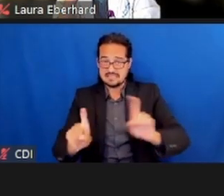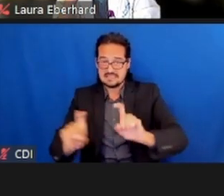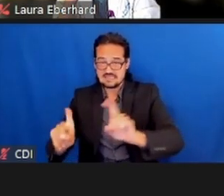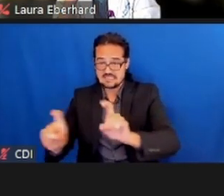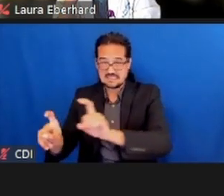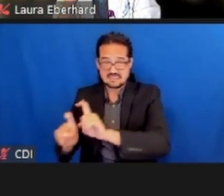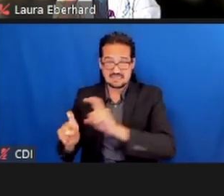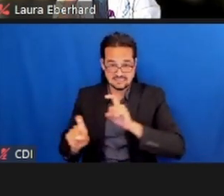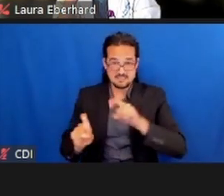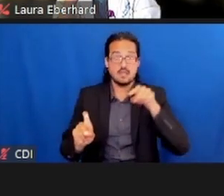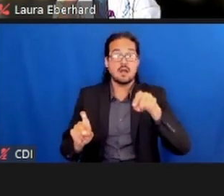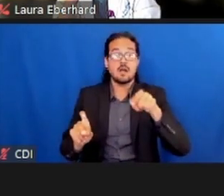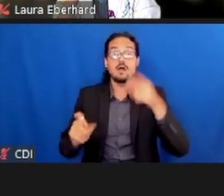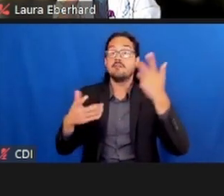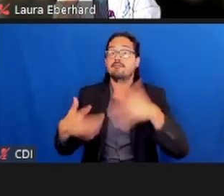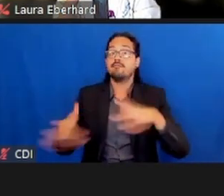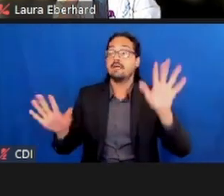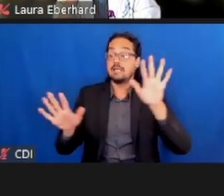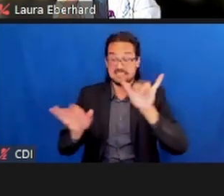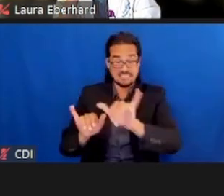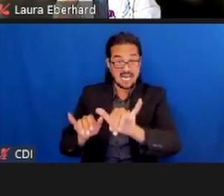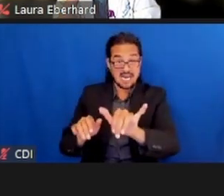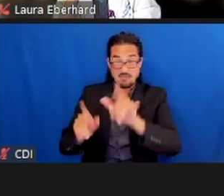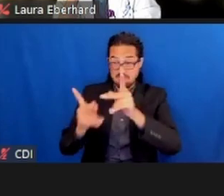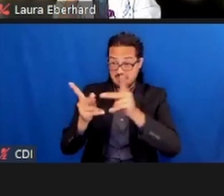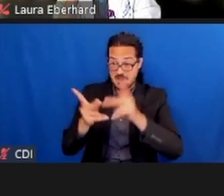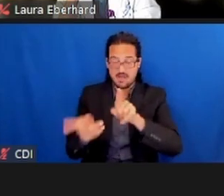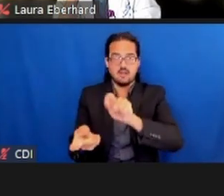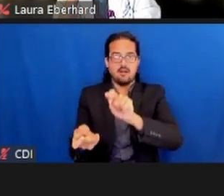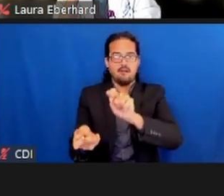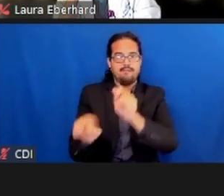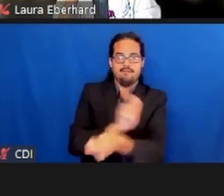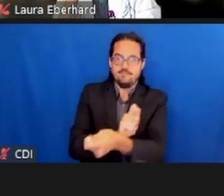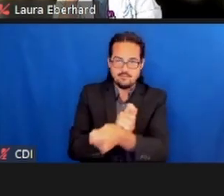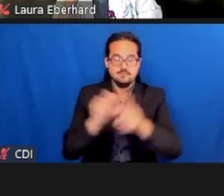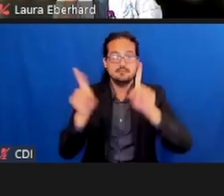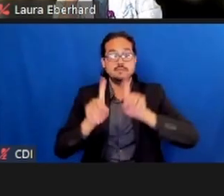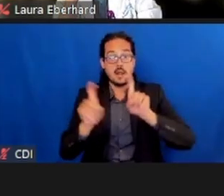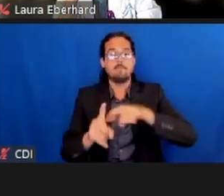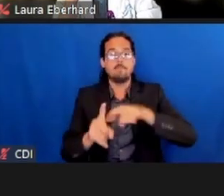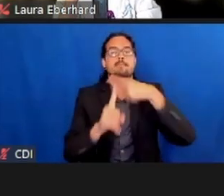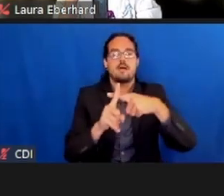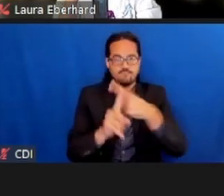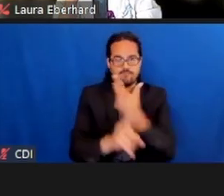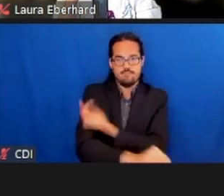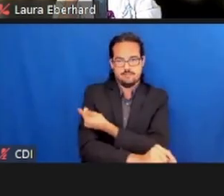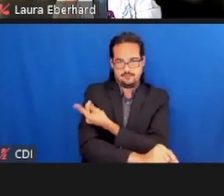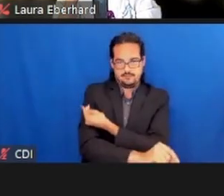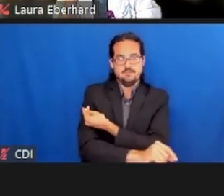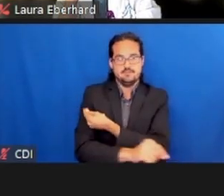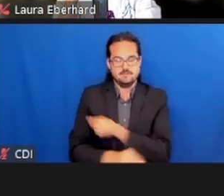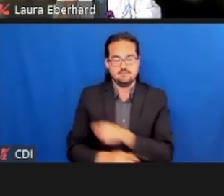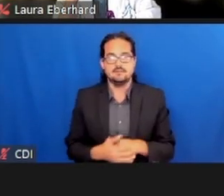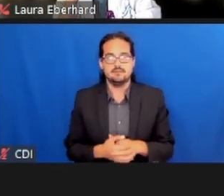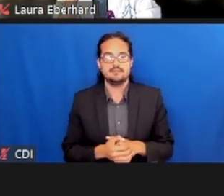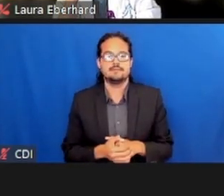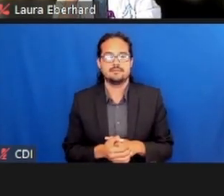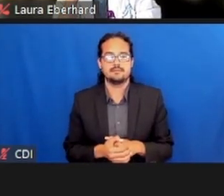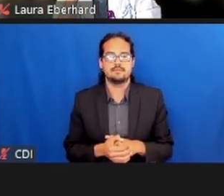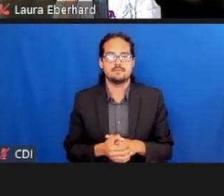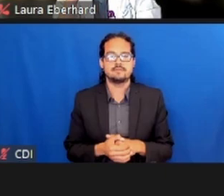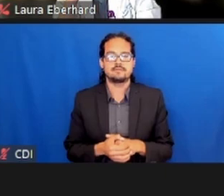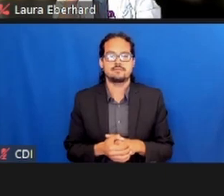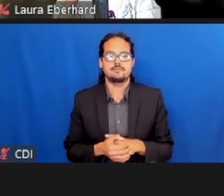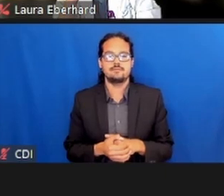slide, please. Well, I want to thank Leah Vermeulen for that beautiful photograph and some other of the black and white photographs that capture some of our work